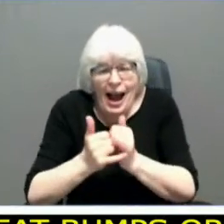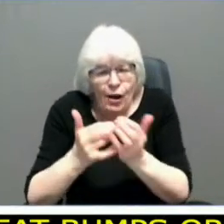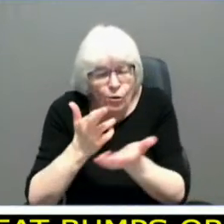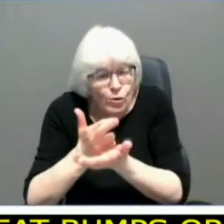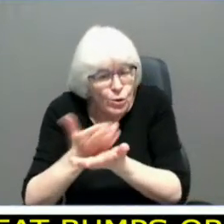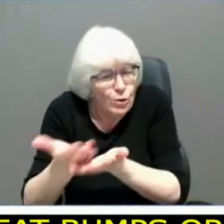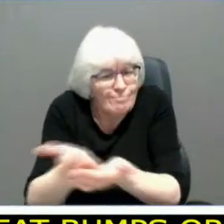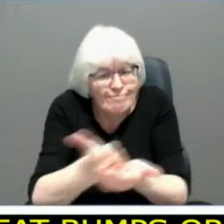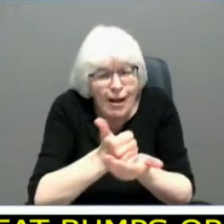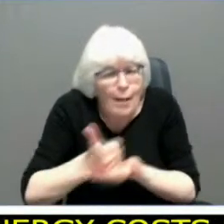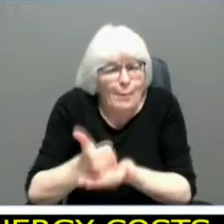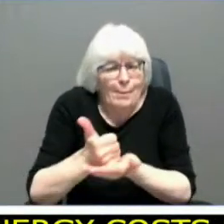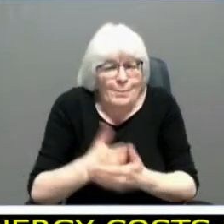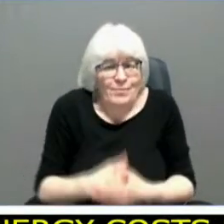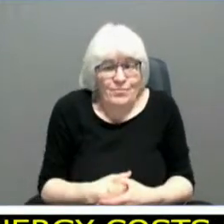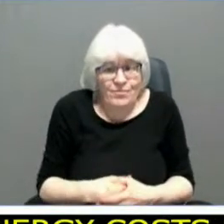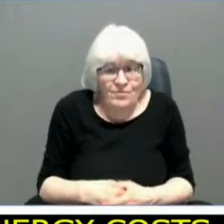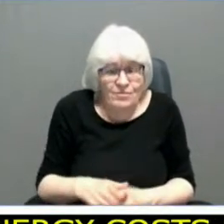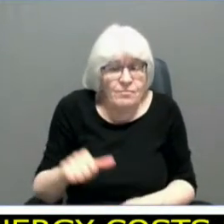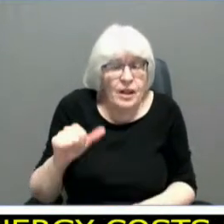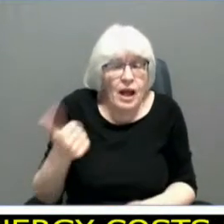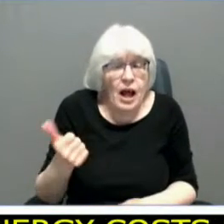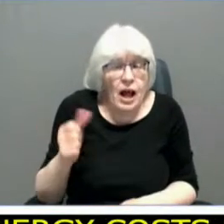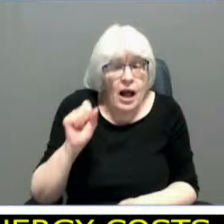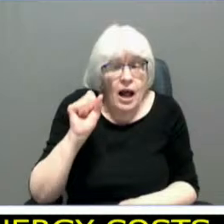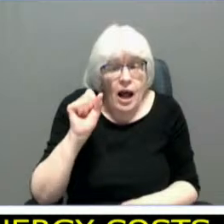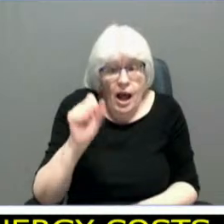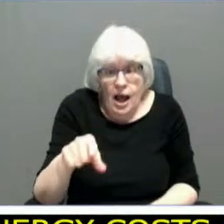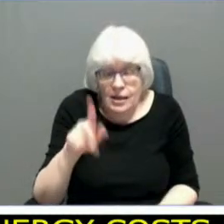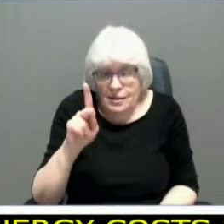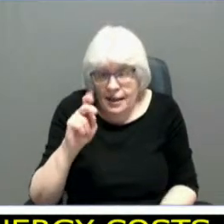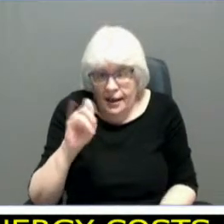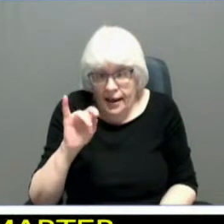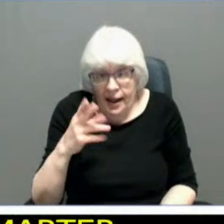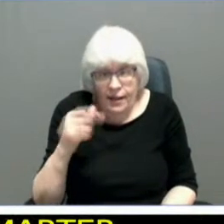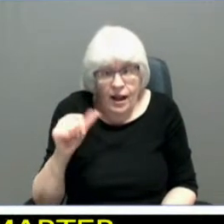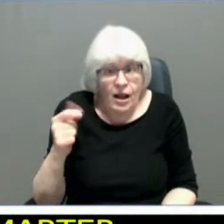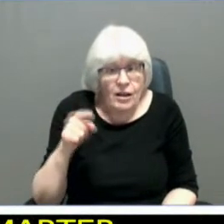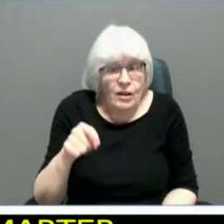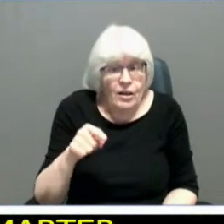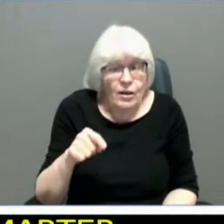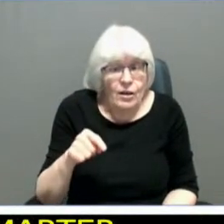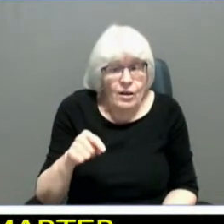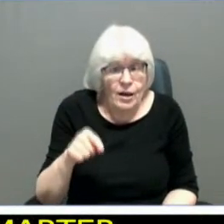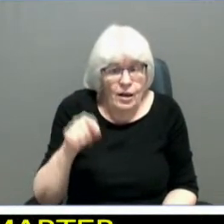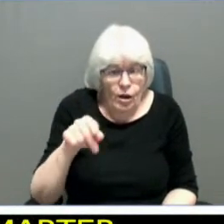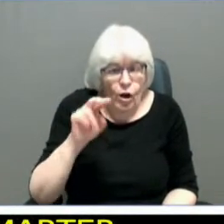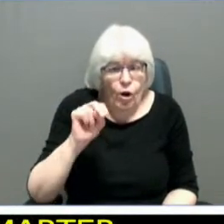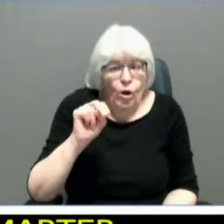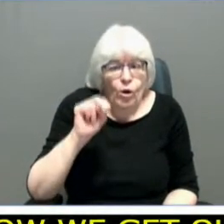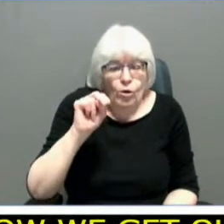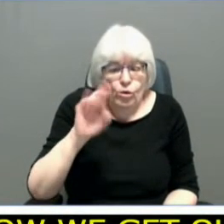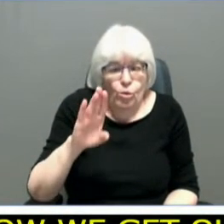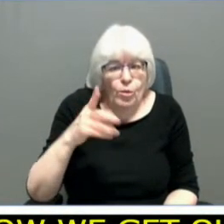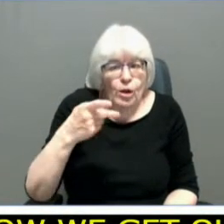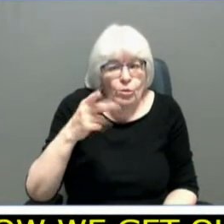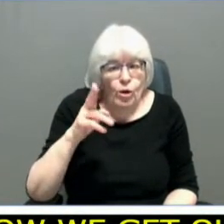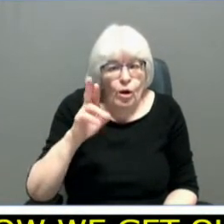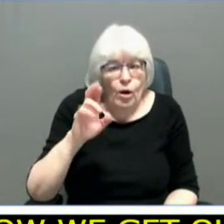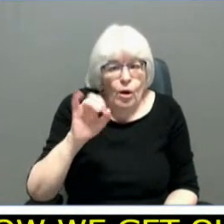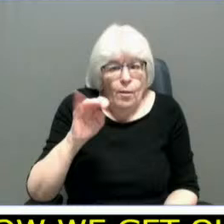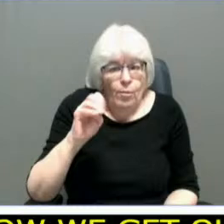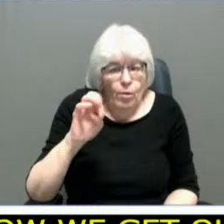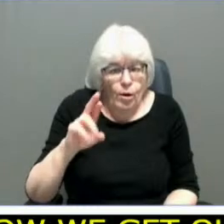Keith, do you have a follow-up? Yeah, it's for my colleague in New Brunswick. Premier Higgs, what's the future of shale?